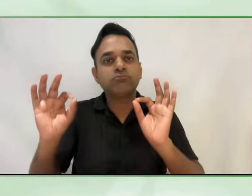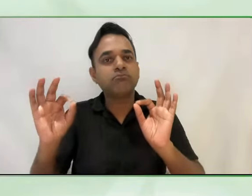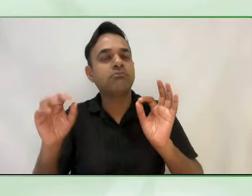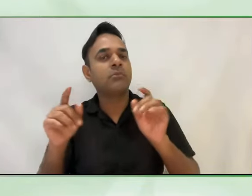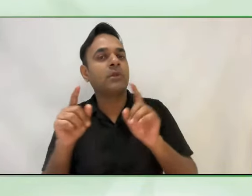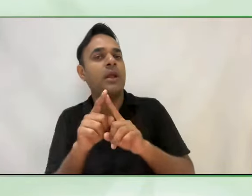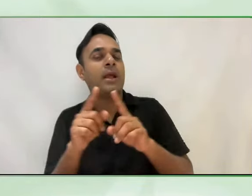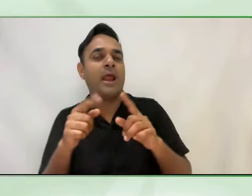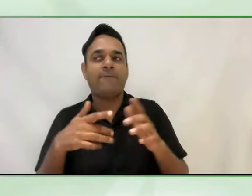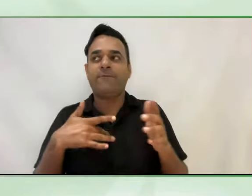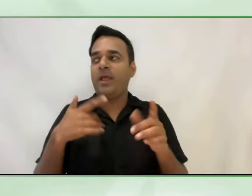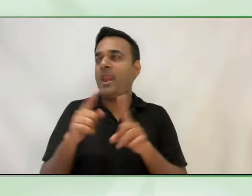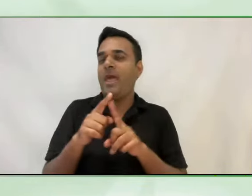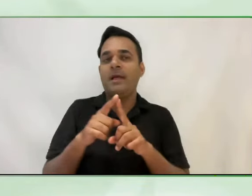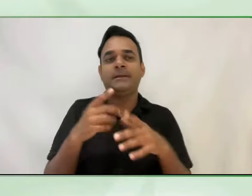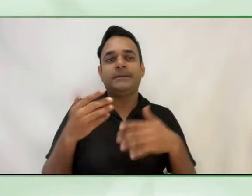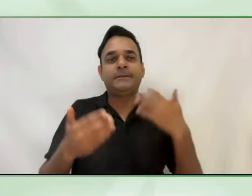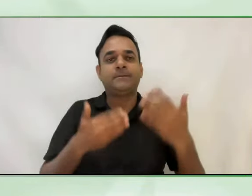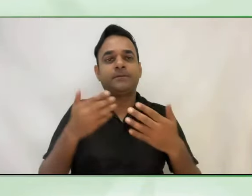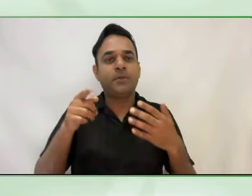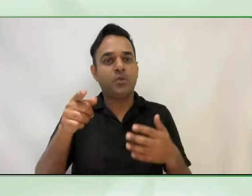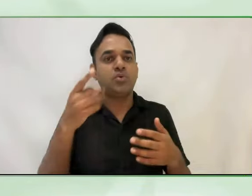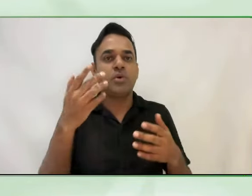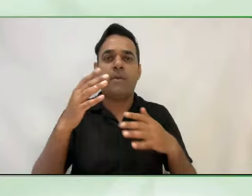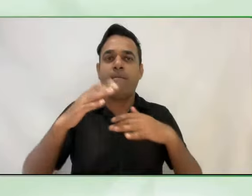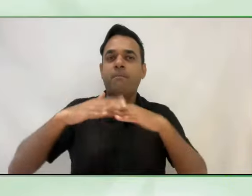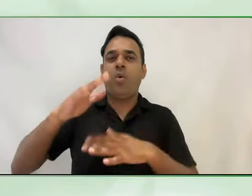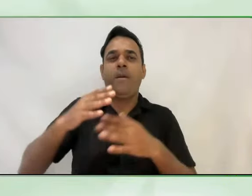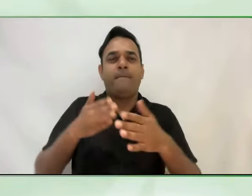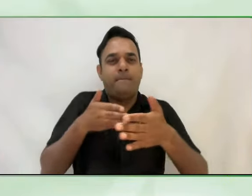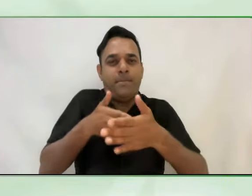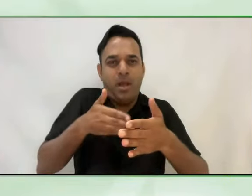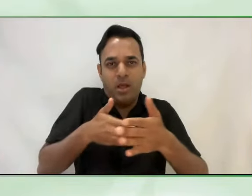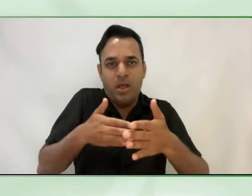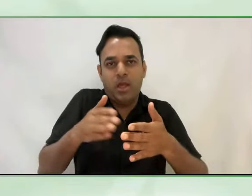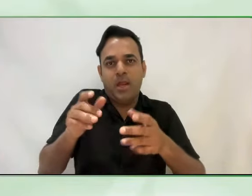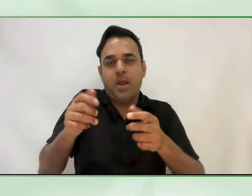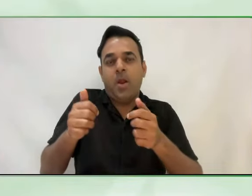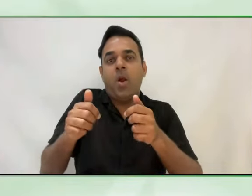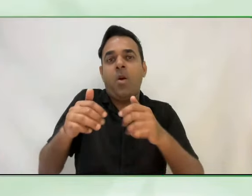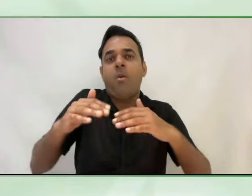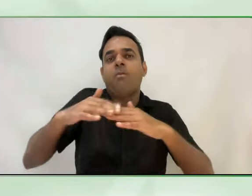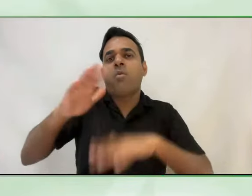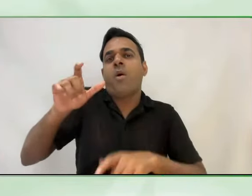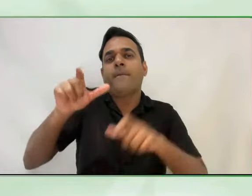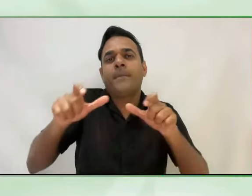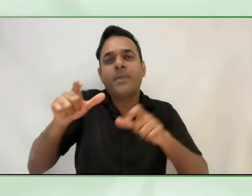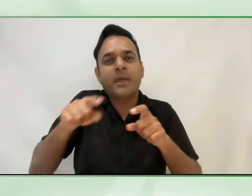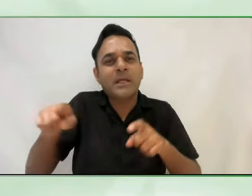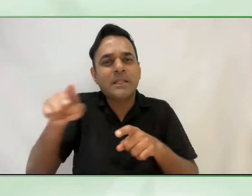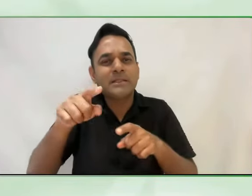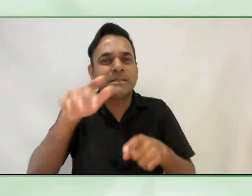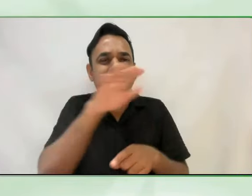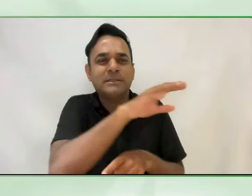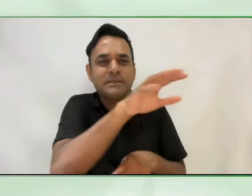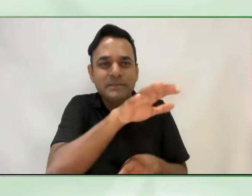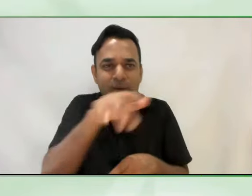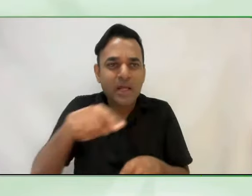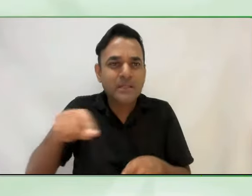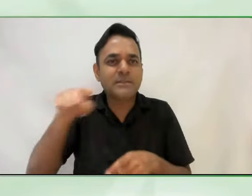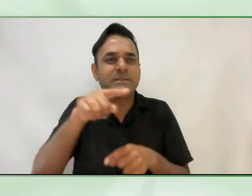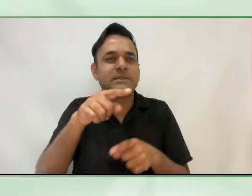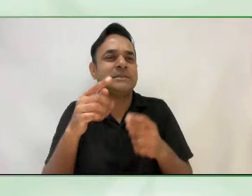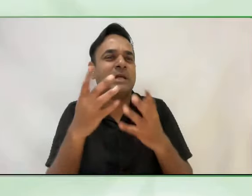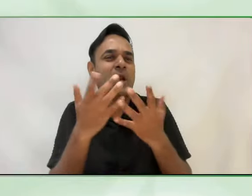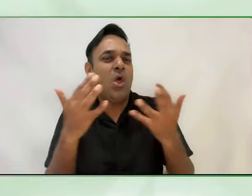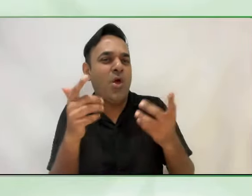from autistic people, you've got these exceptionally qualified people who are really struggling to get jobs, who are really struggling to get into work. And so